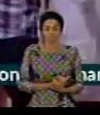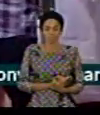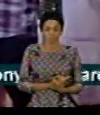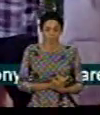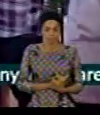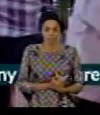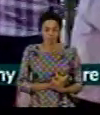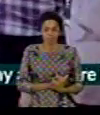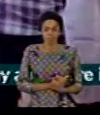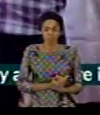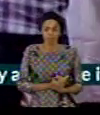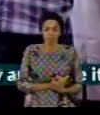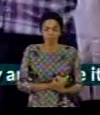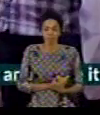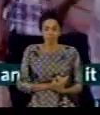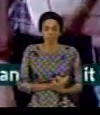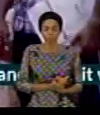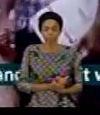Let's be smart about it.